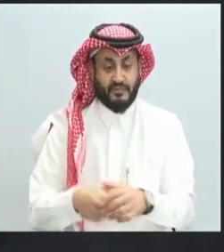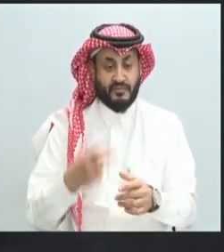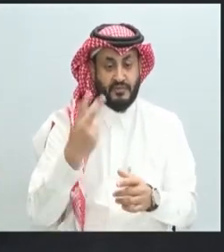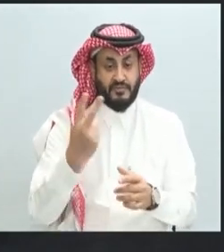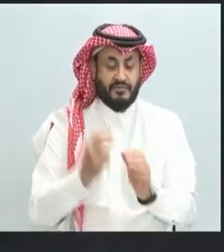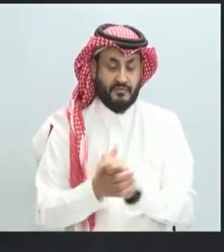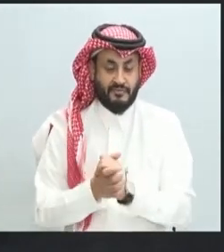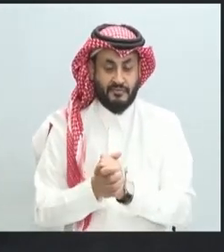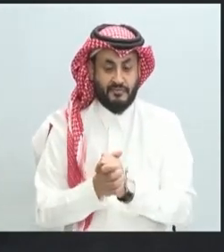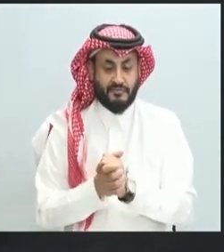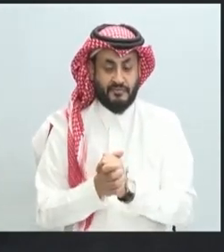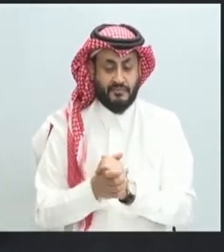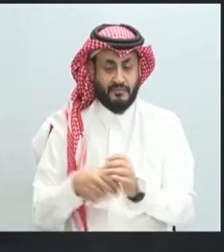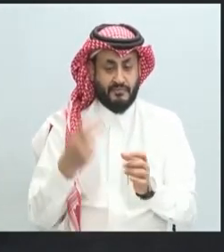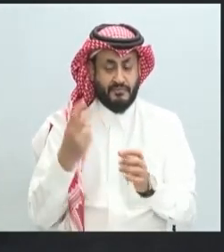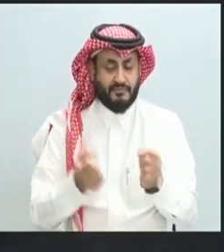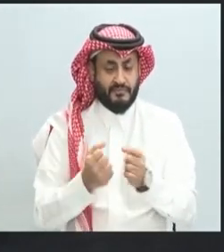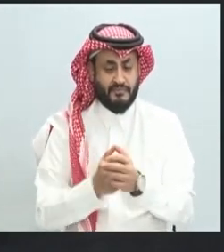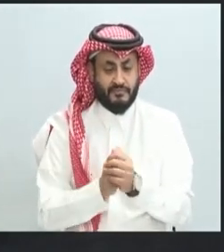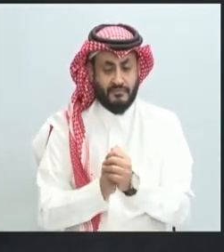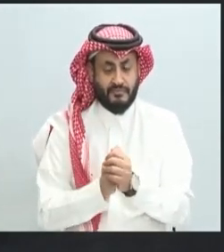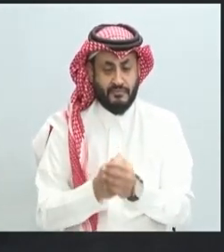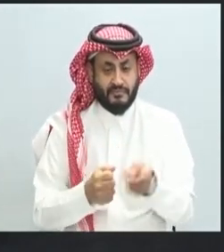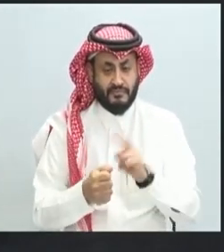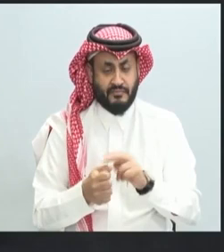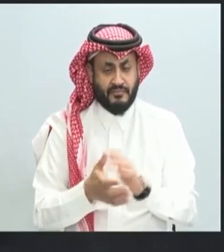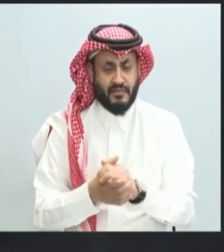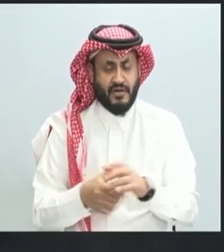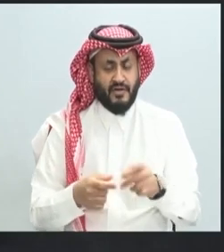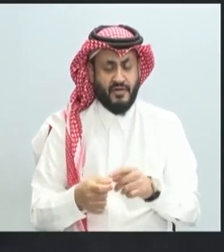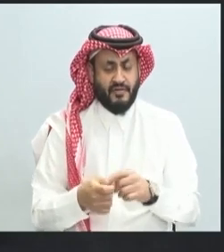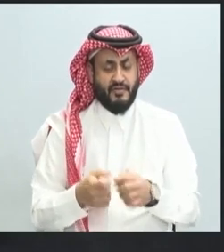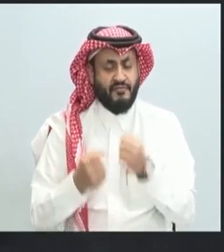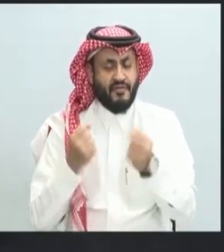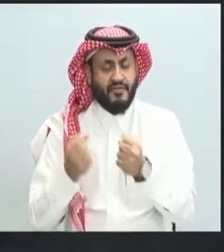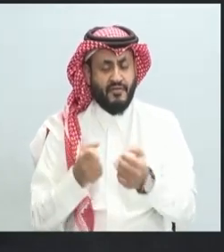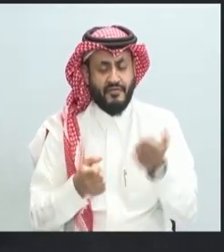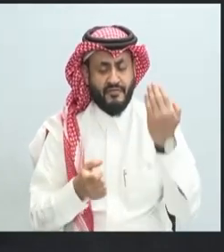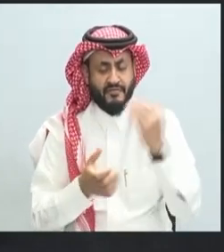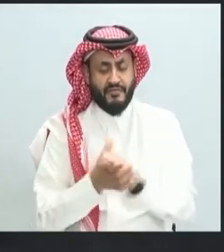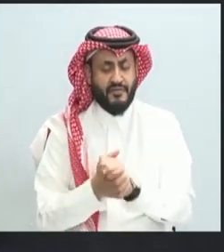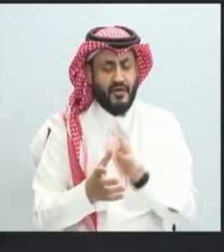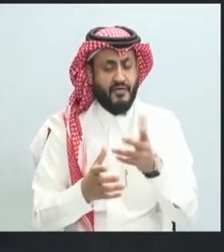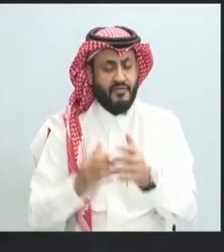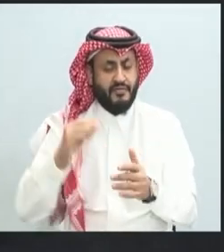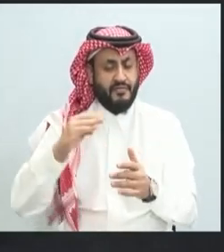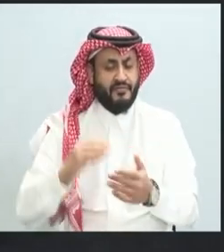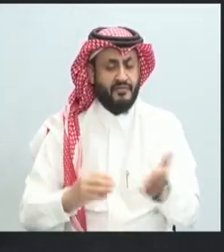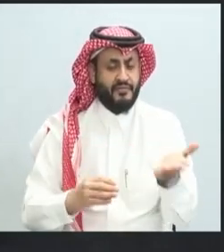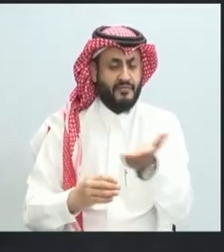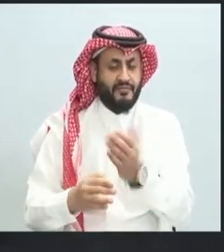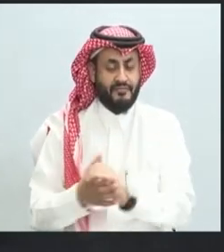to do the exercise one more time and just to remind ourselves of how we